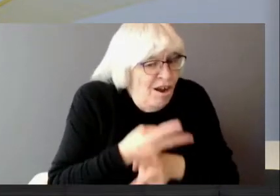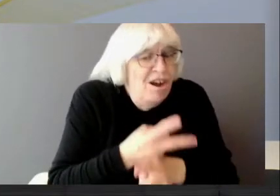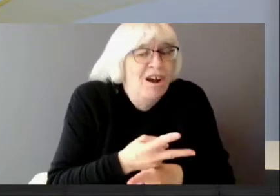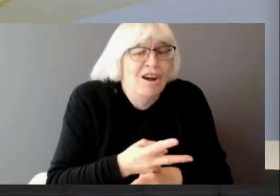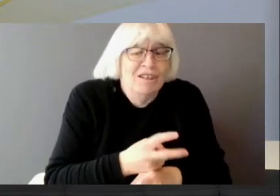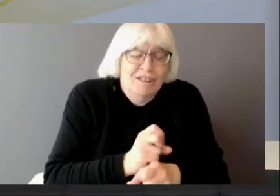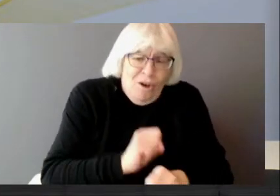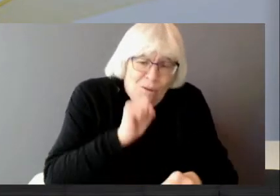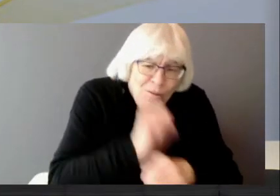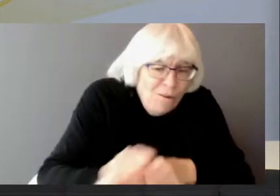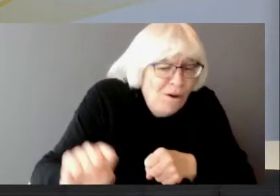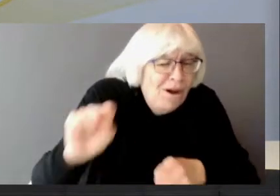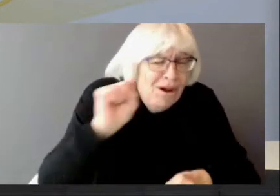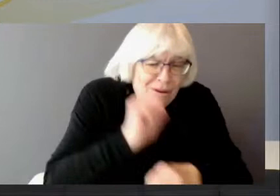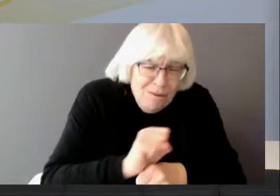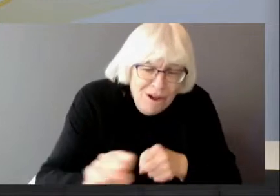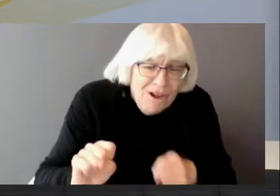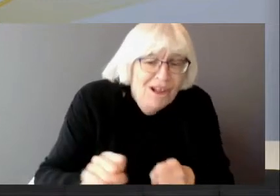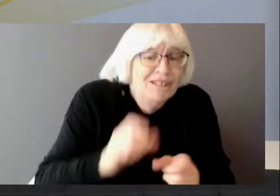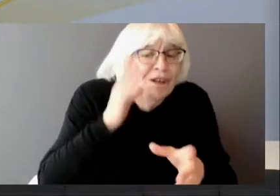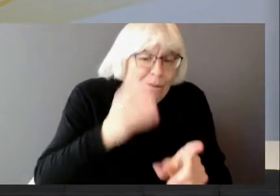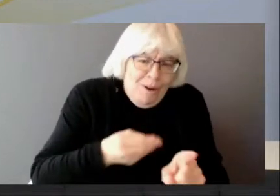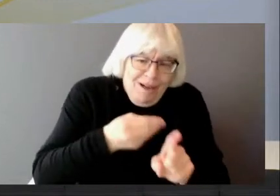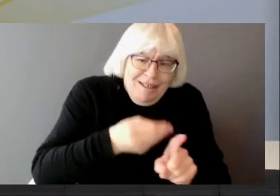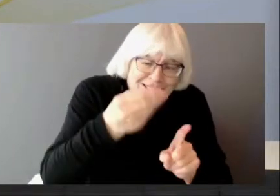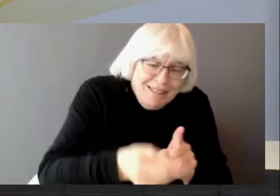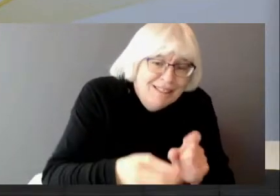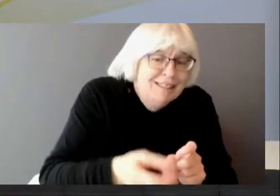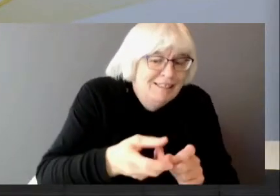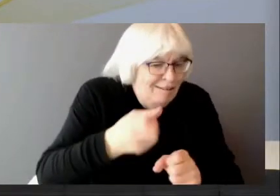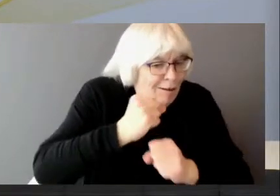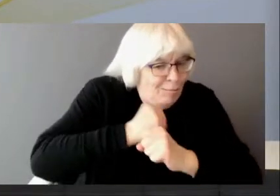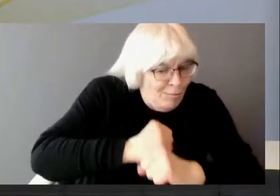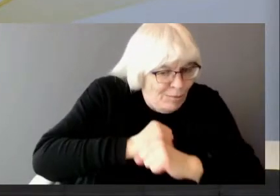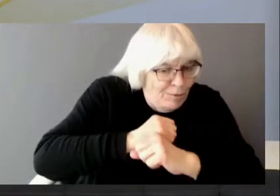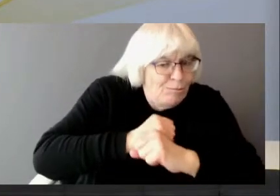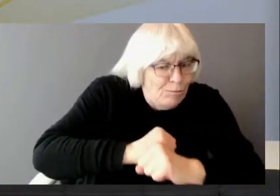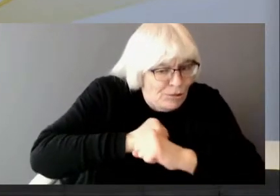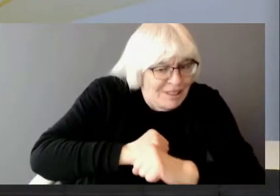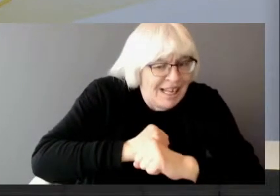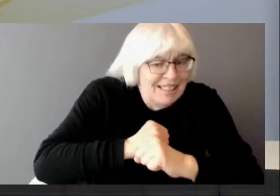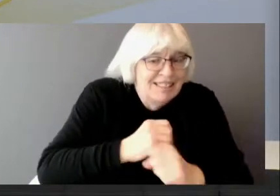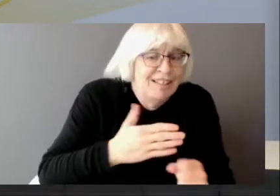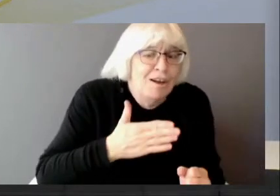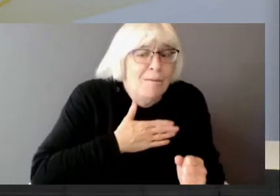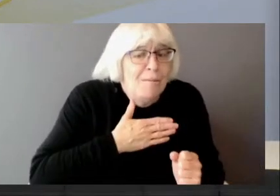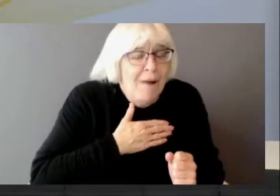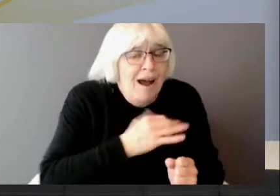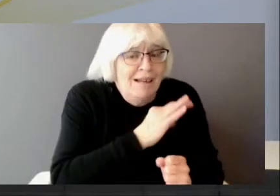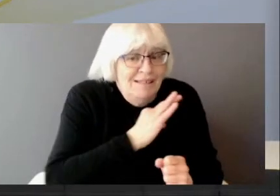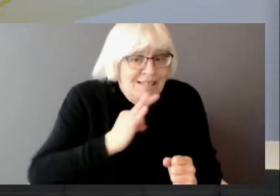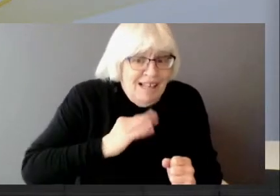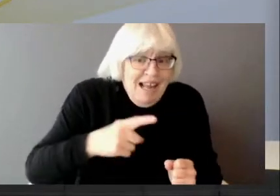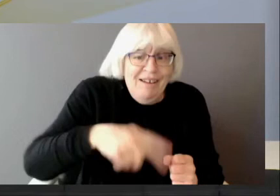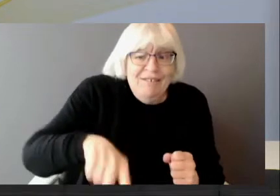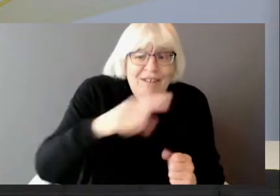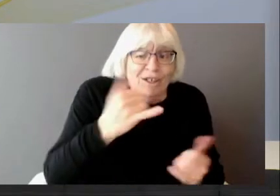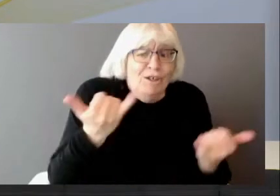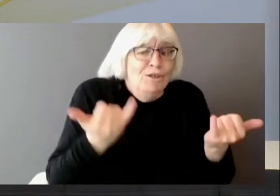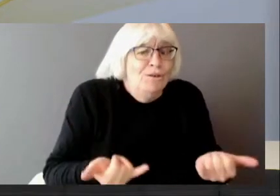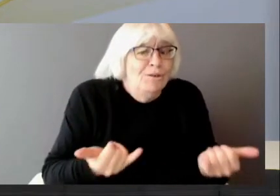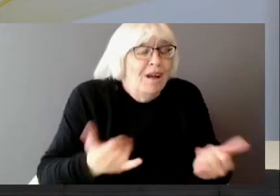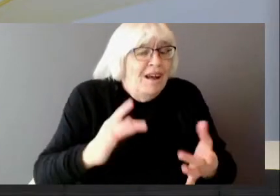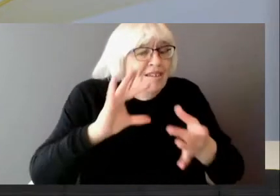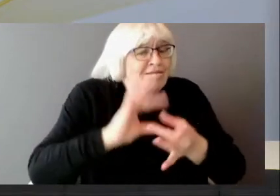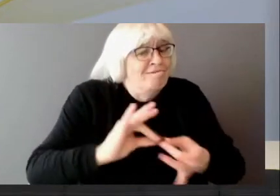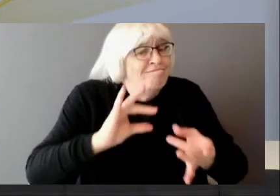COVID-19. As someone reiterated on my team this morning, the road ahead should be a lot shorter